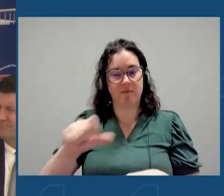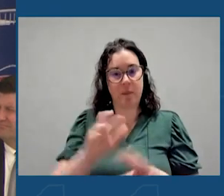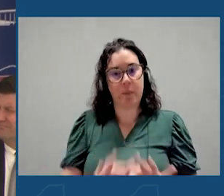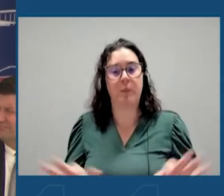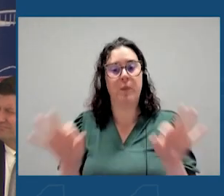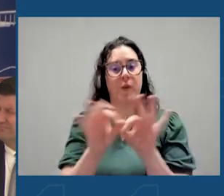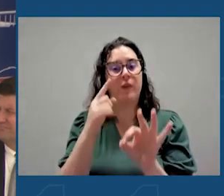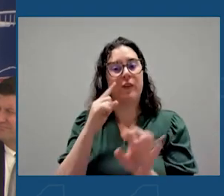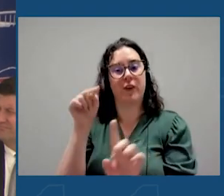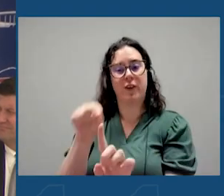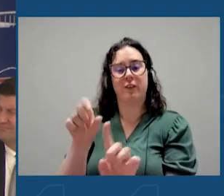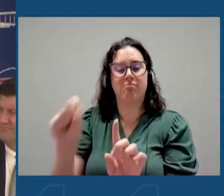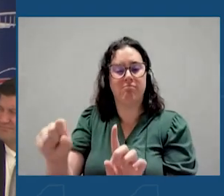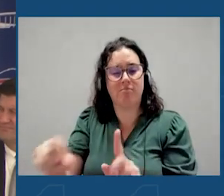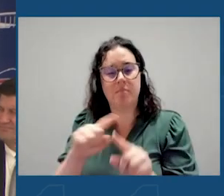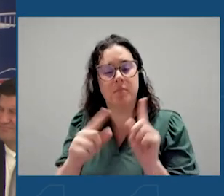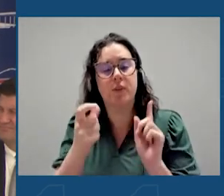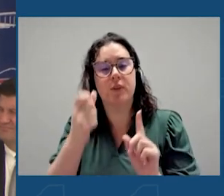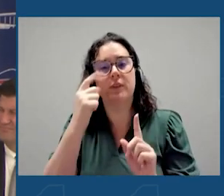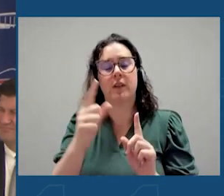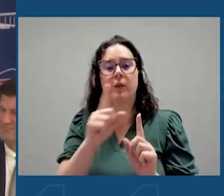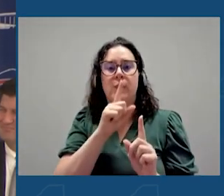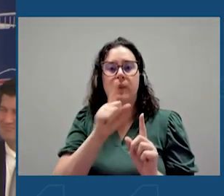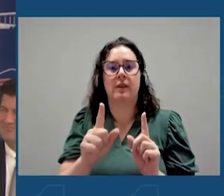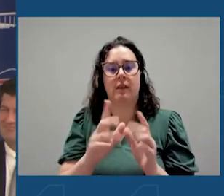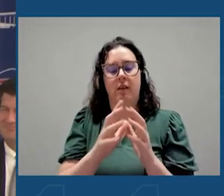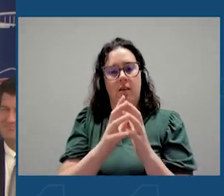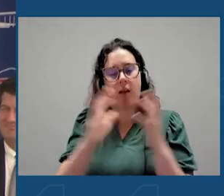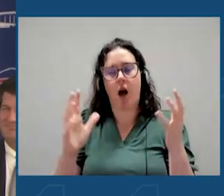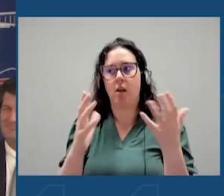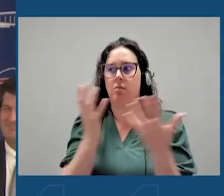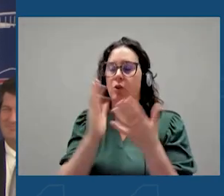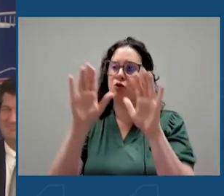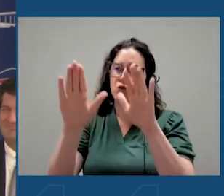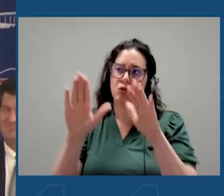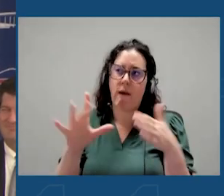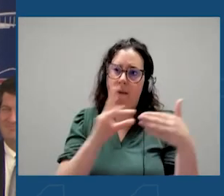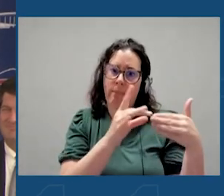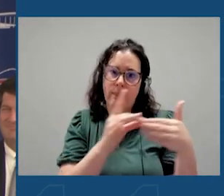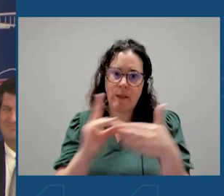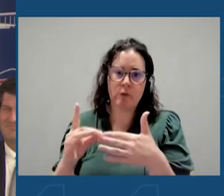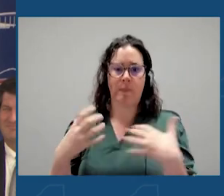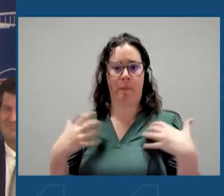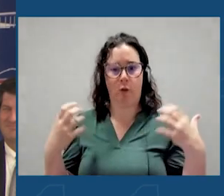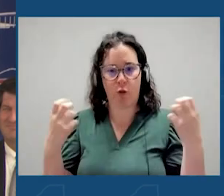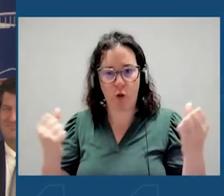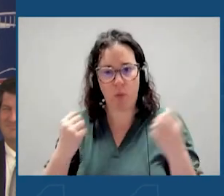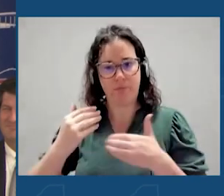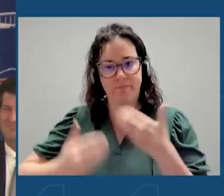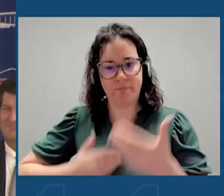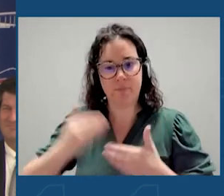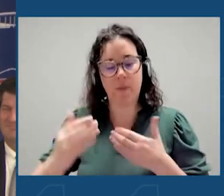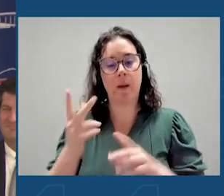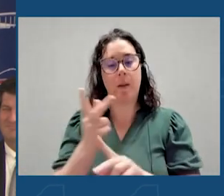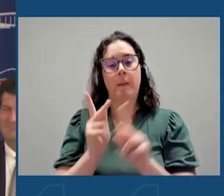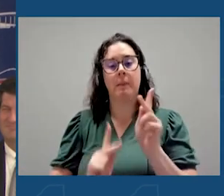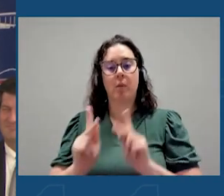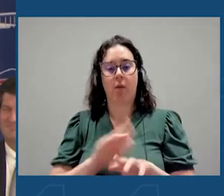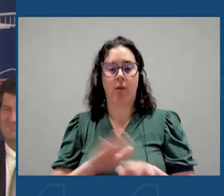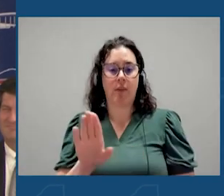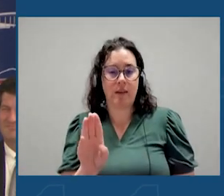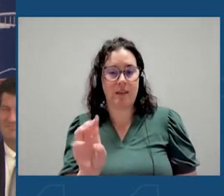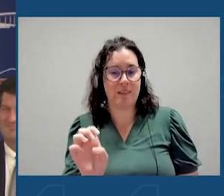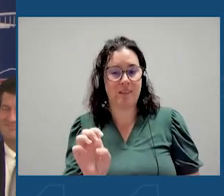but it was also a tremendous amount of leadership and courage. Those of us on the eastern part of the state may